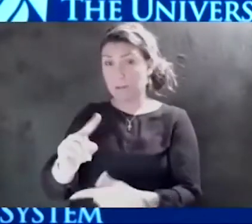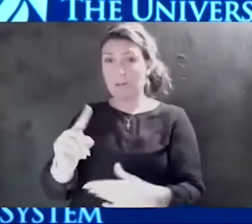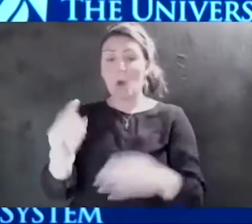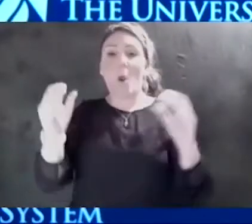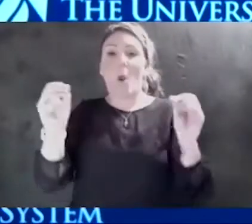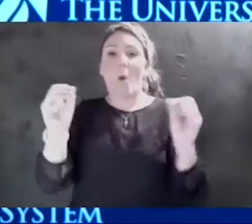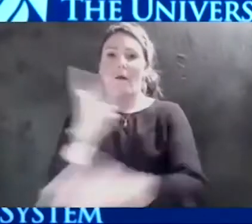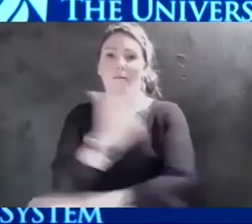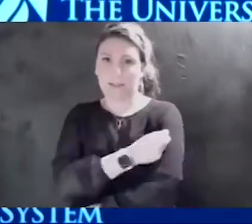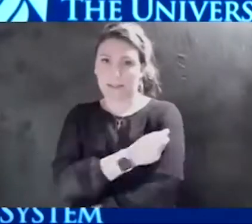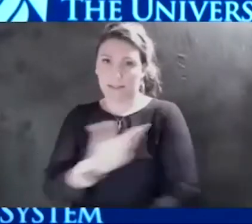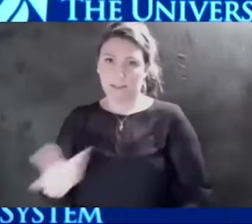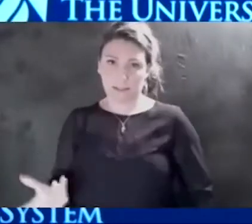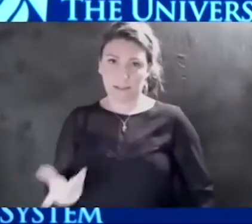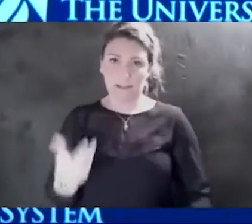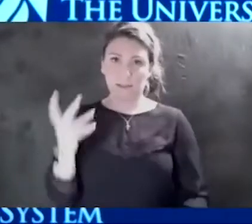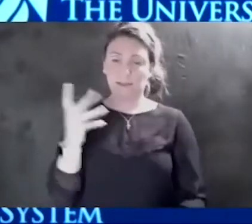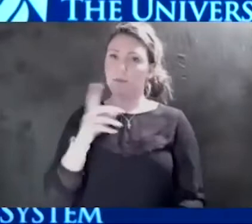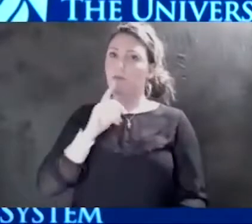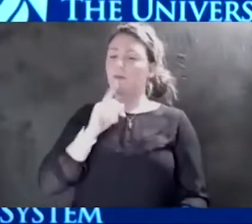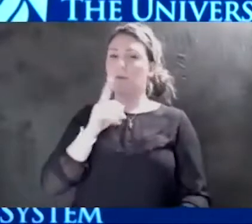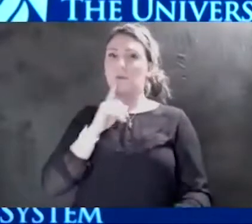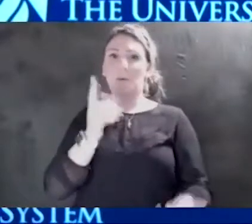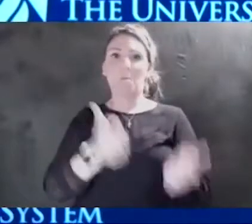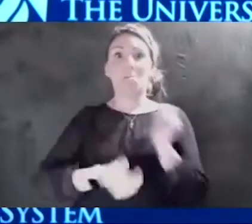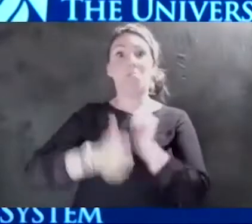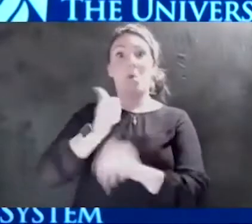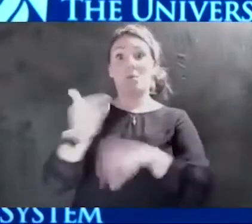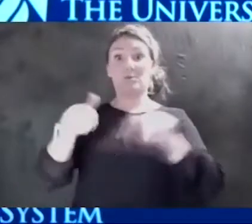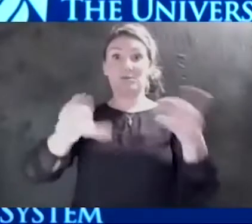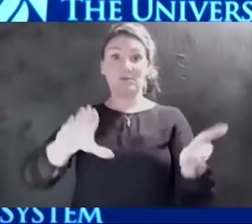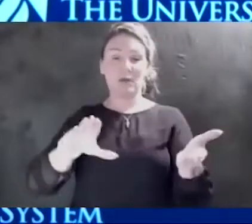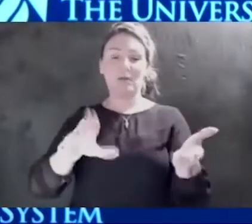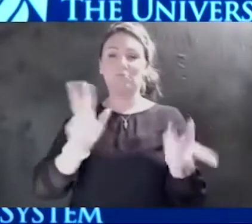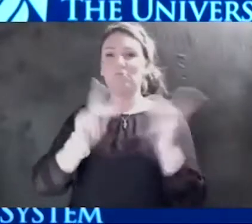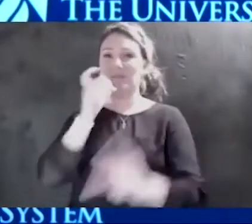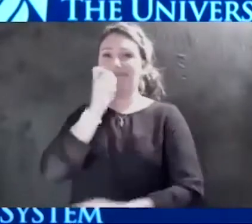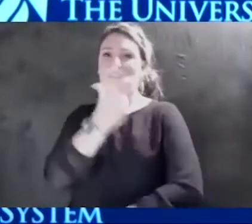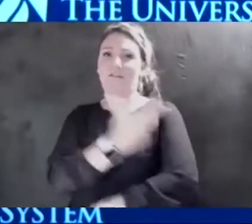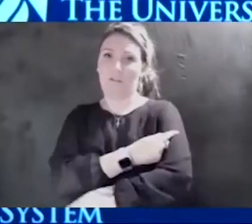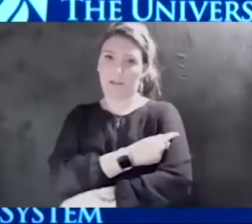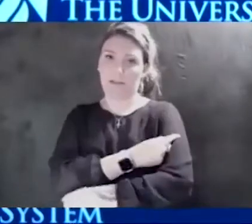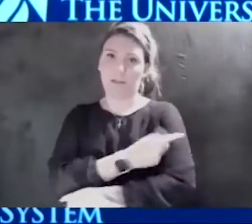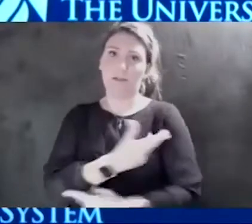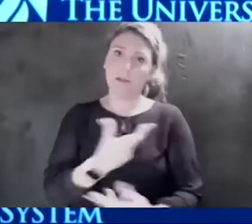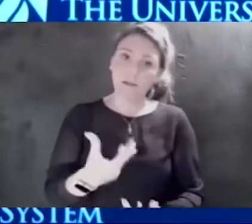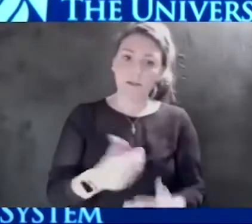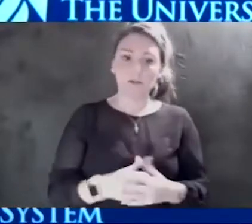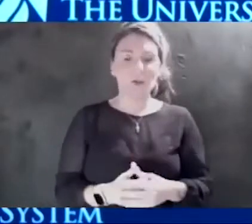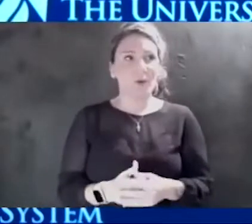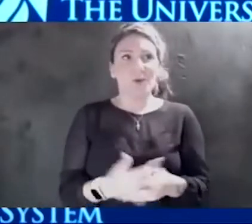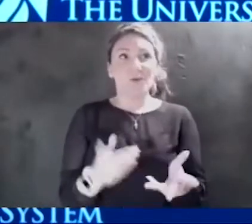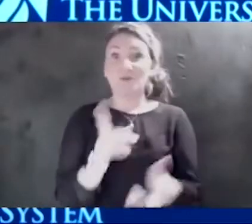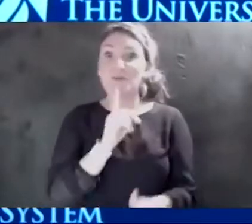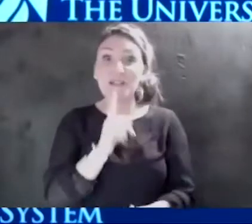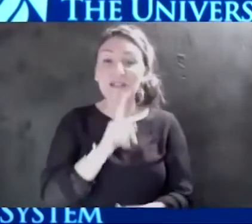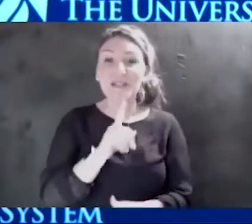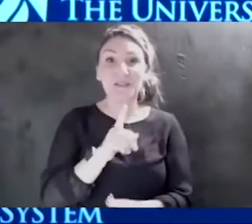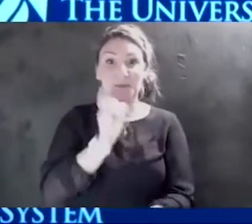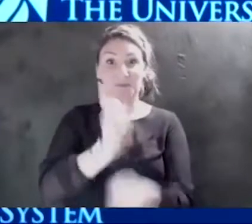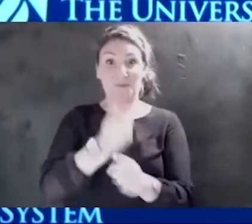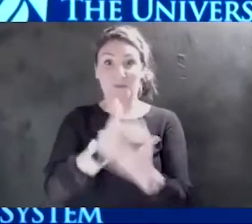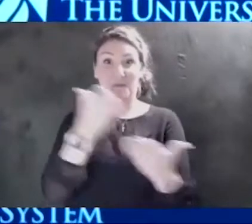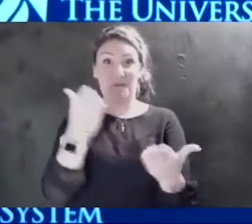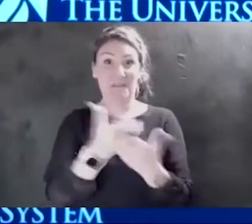and the overwhelming majority of deaths are those who have not been vaccinated. So there's just no question about what the right thing to do is. The other thing we